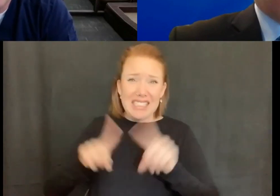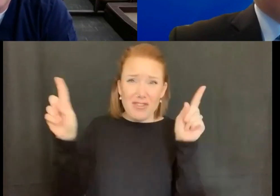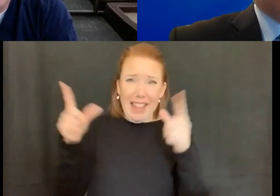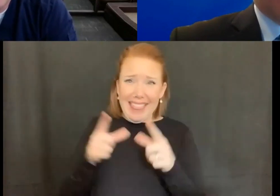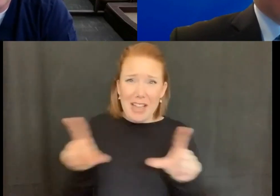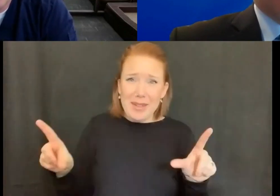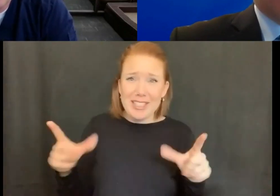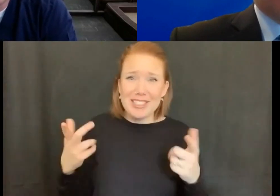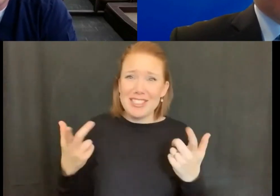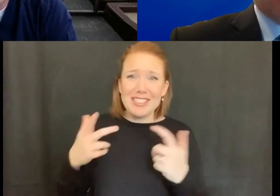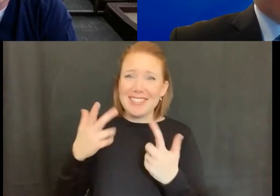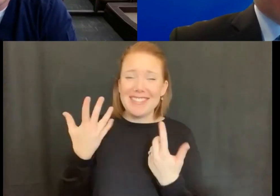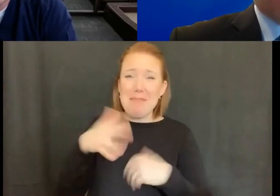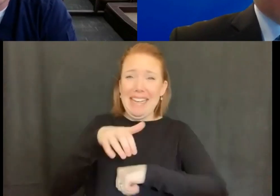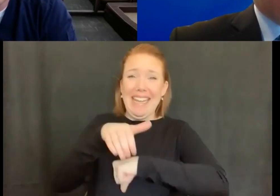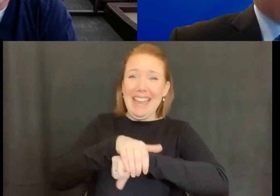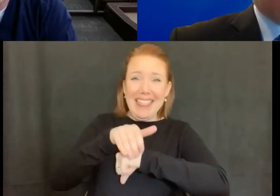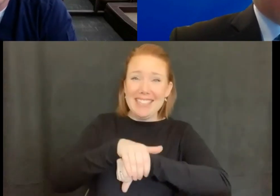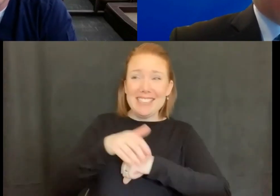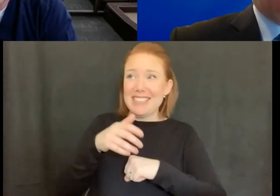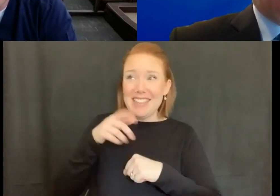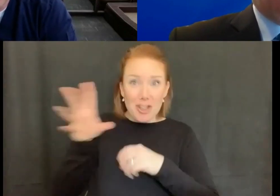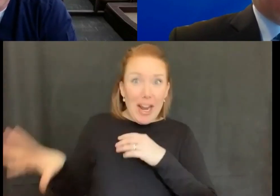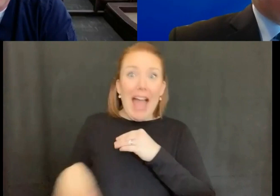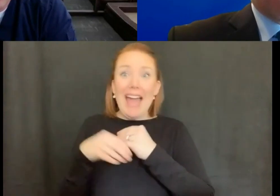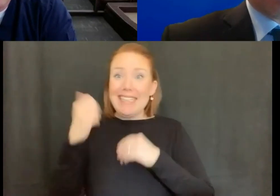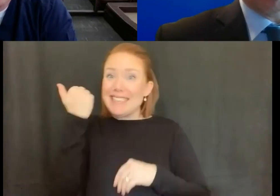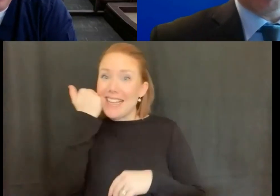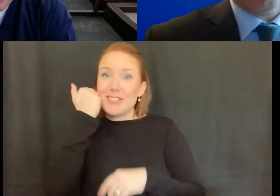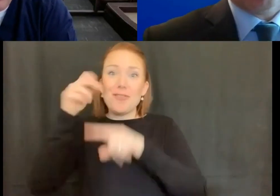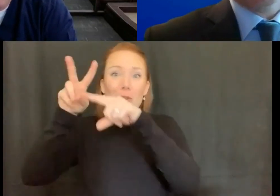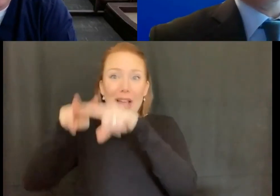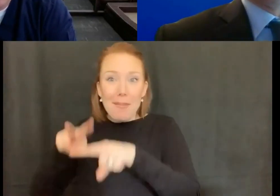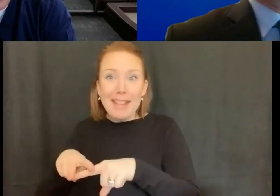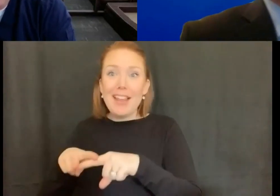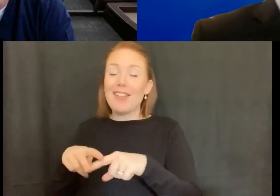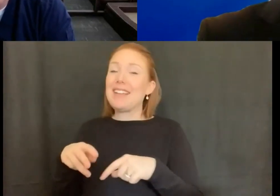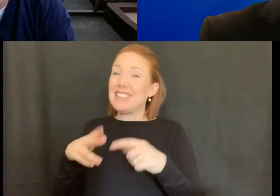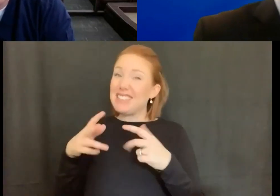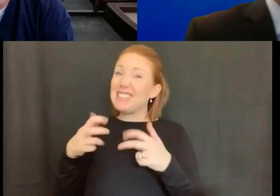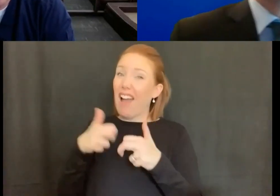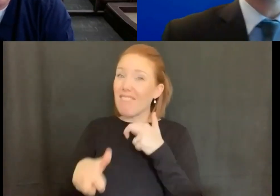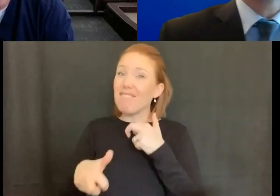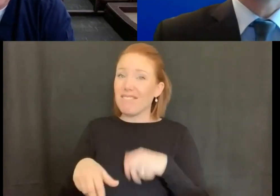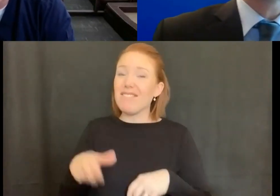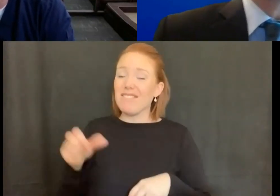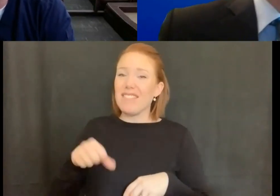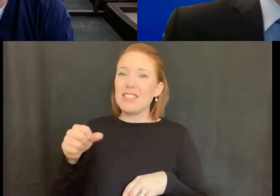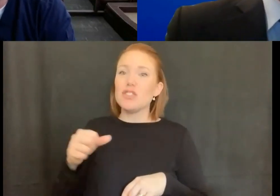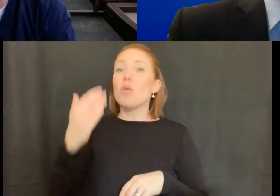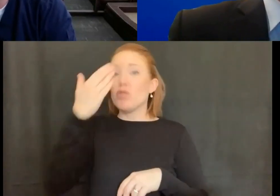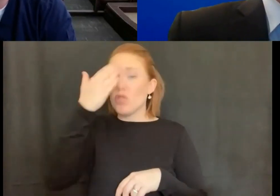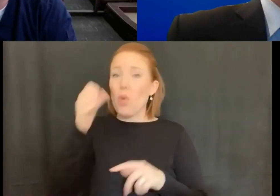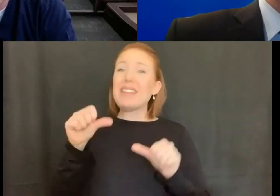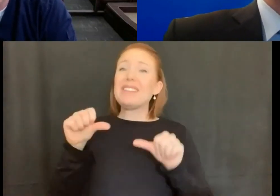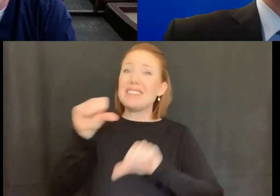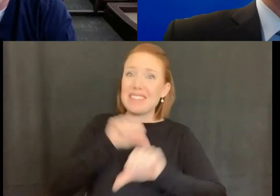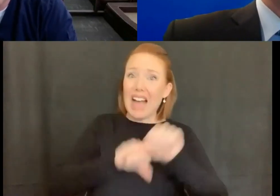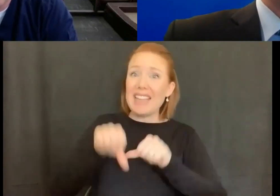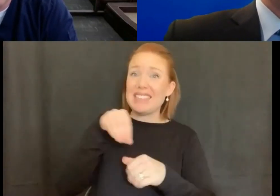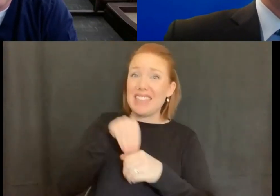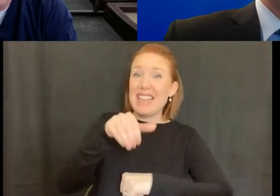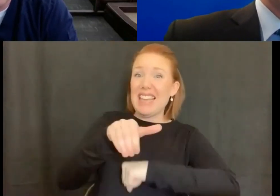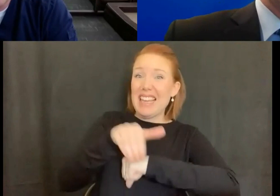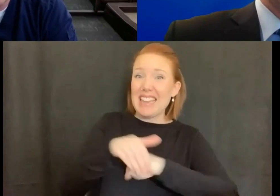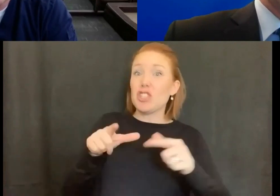itself. Yeah. Anyway, sure. So being familiar with science in the English language is going to